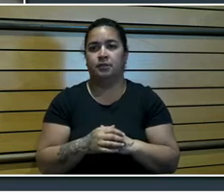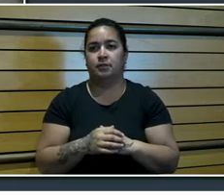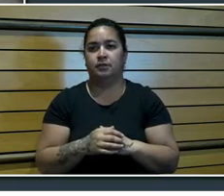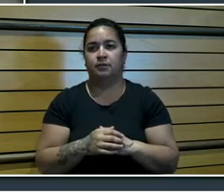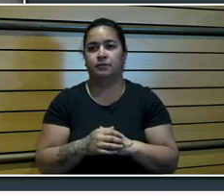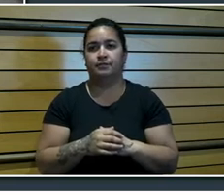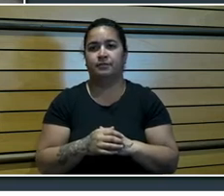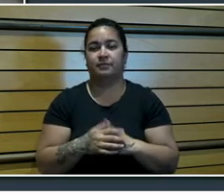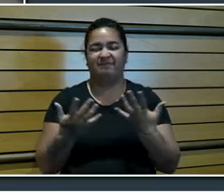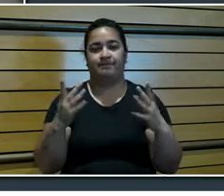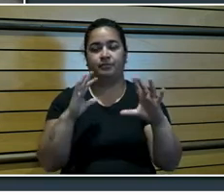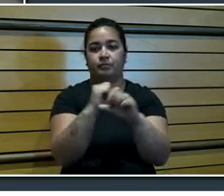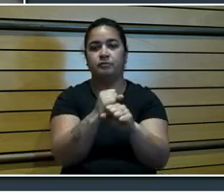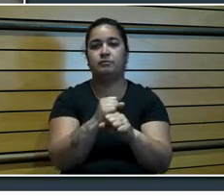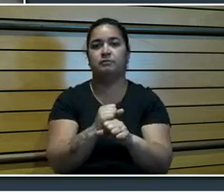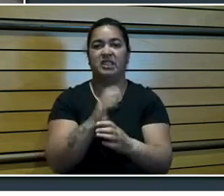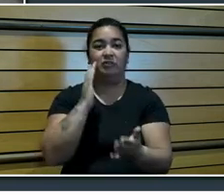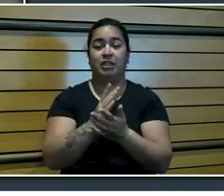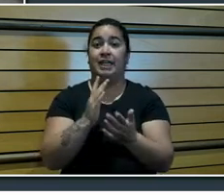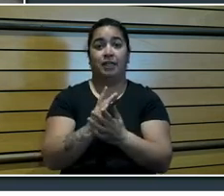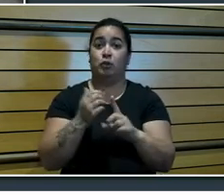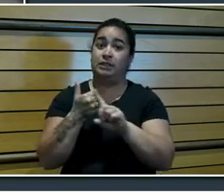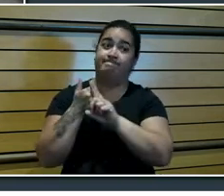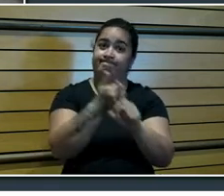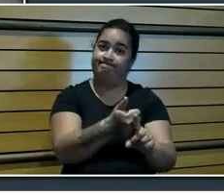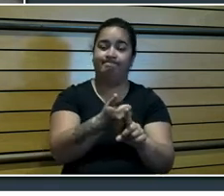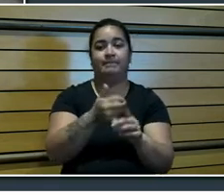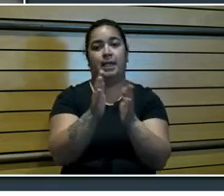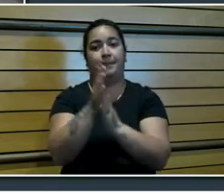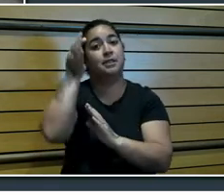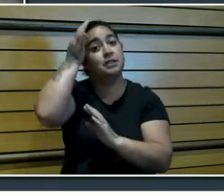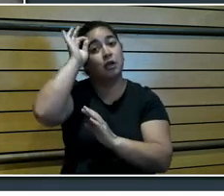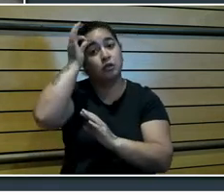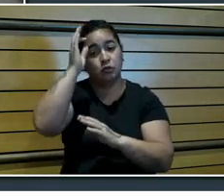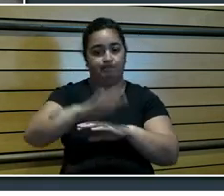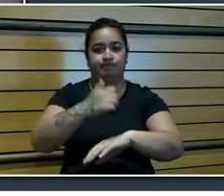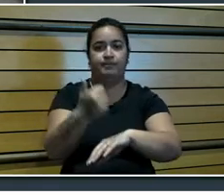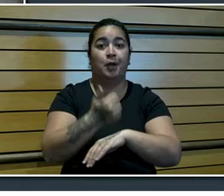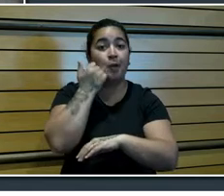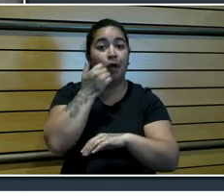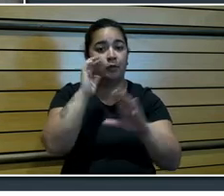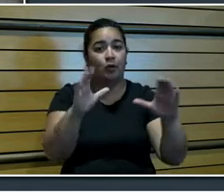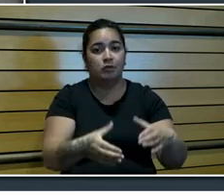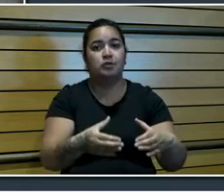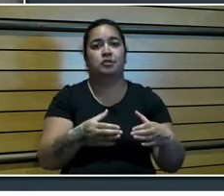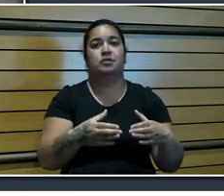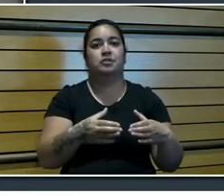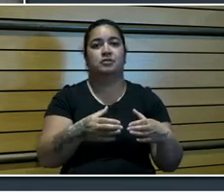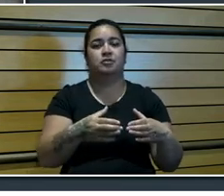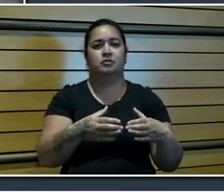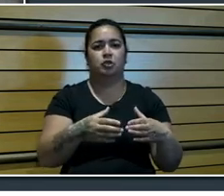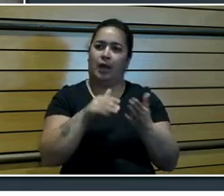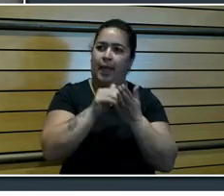In conclusion, we have no hesitation in supporting Napier City Council with implementing Māori constituencies for the City of